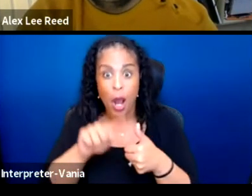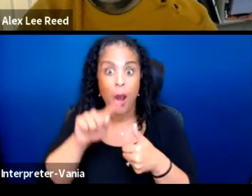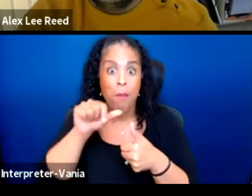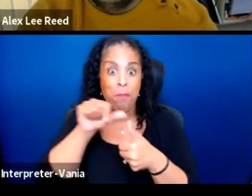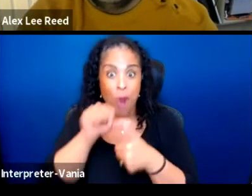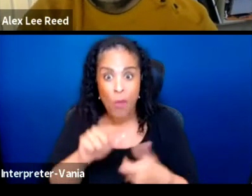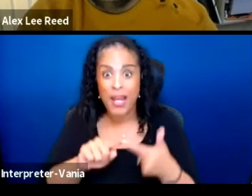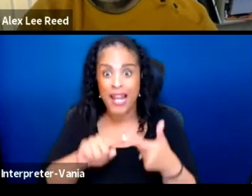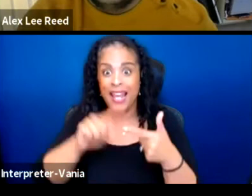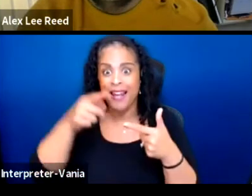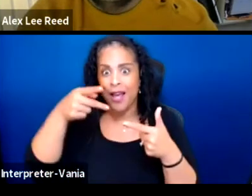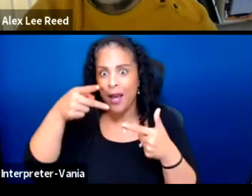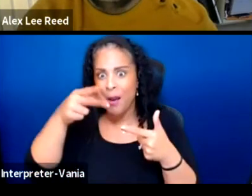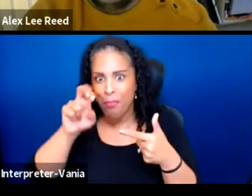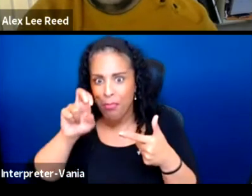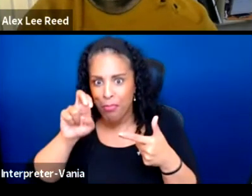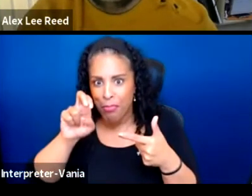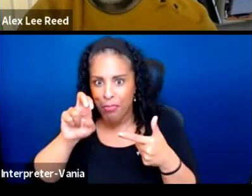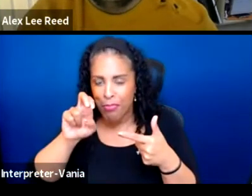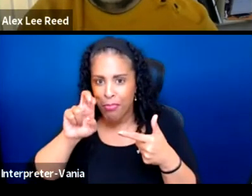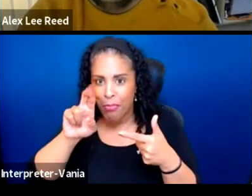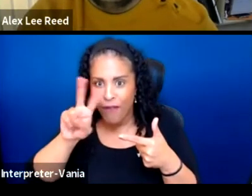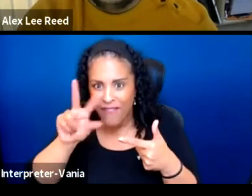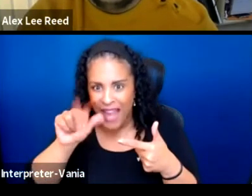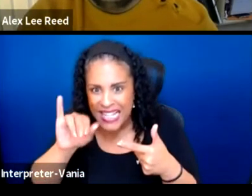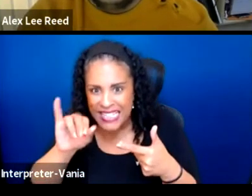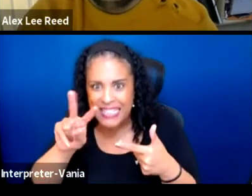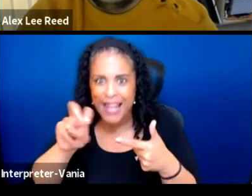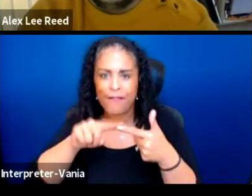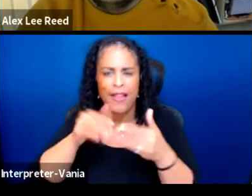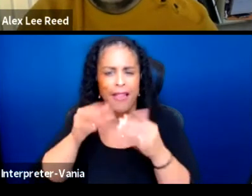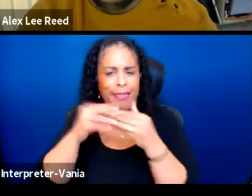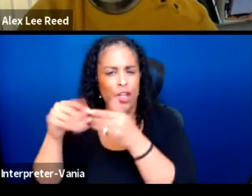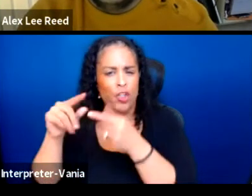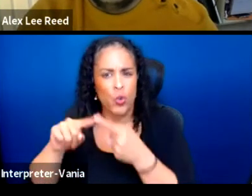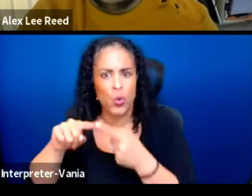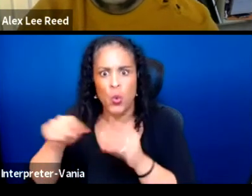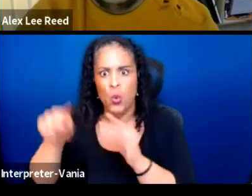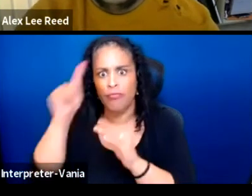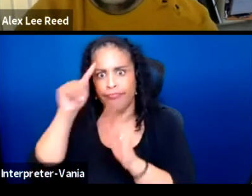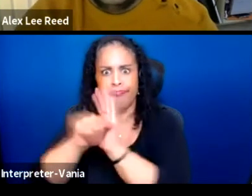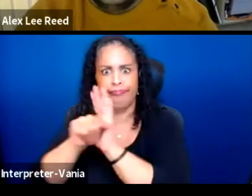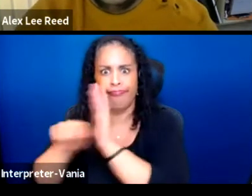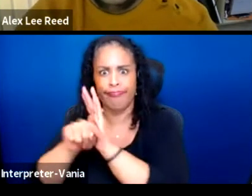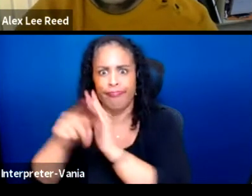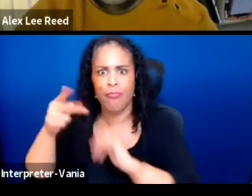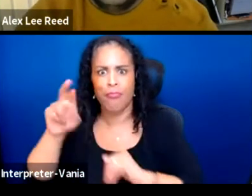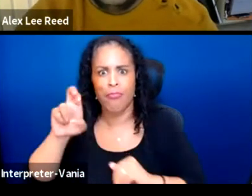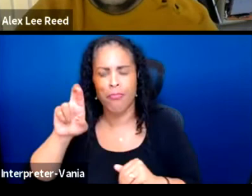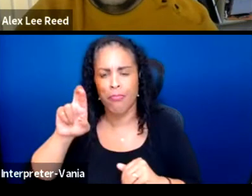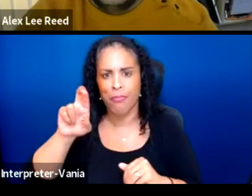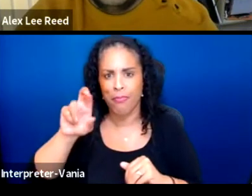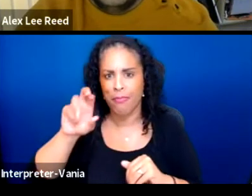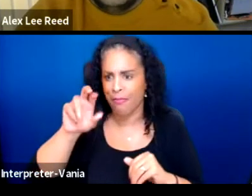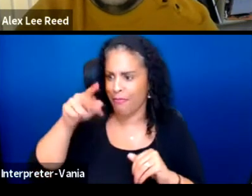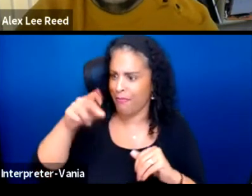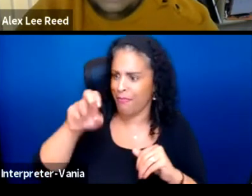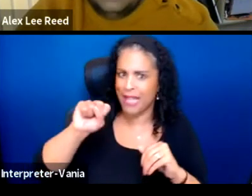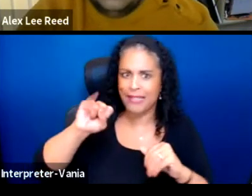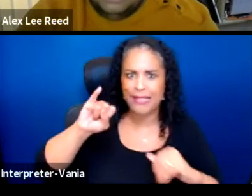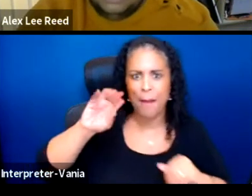to pessimistic. So I'm working really hard to recognize the lies that I tell